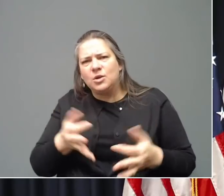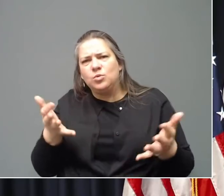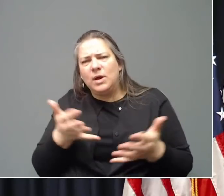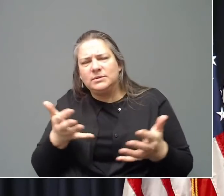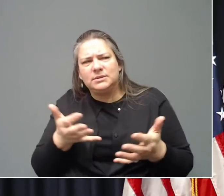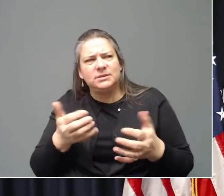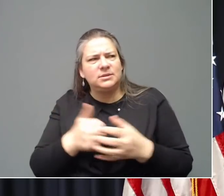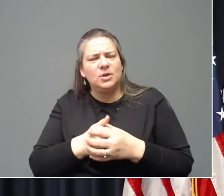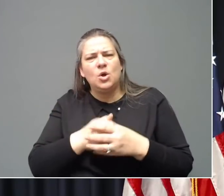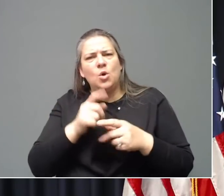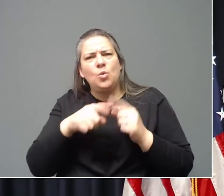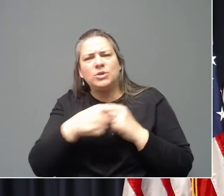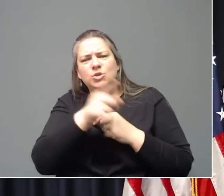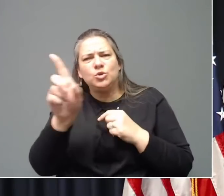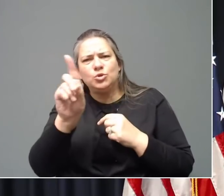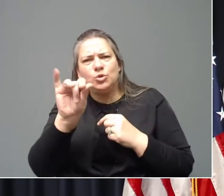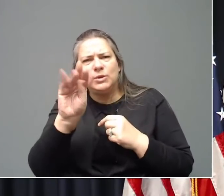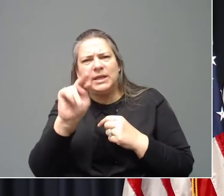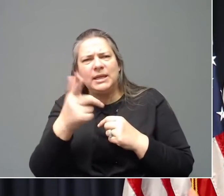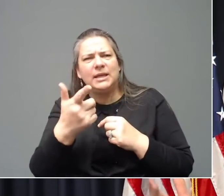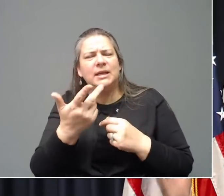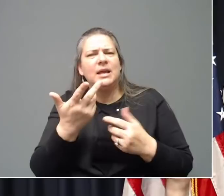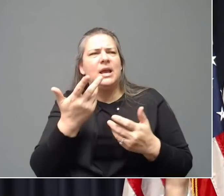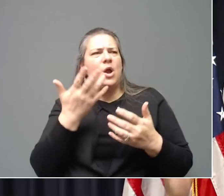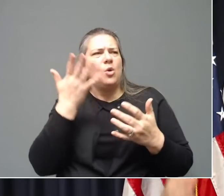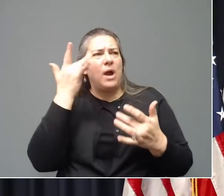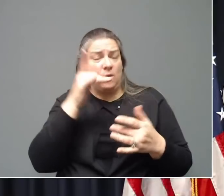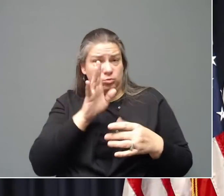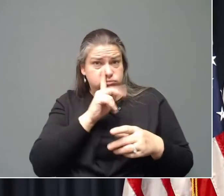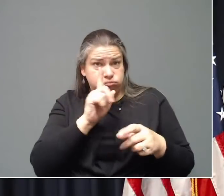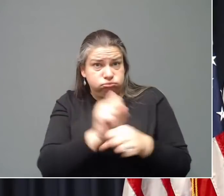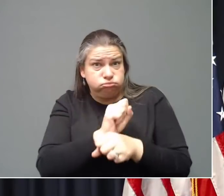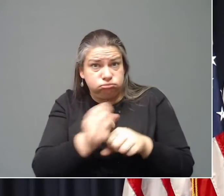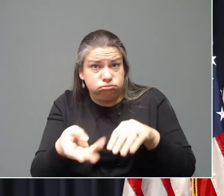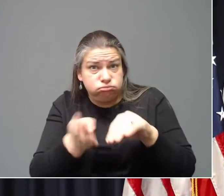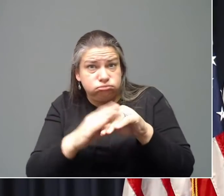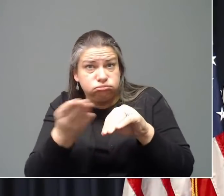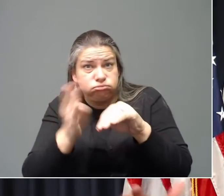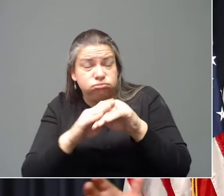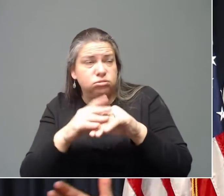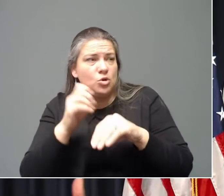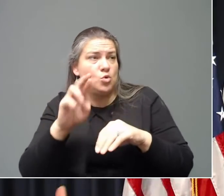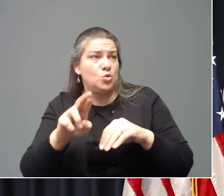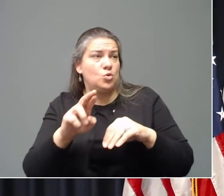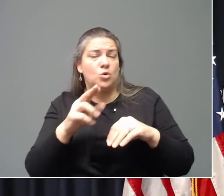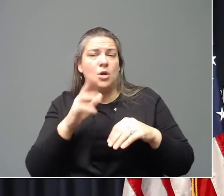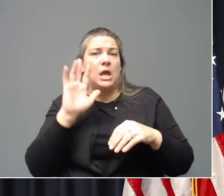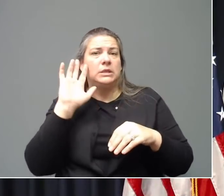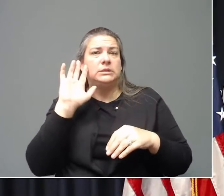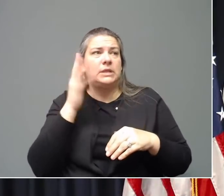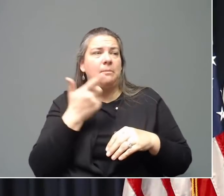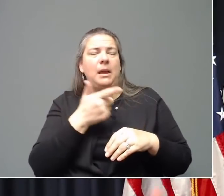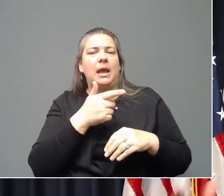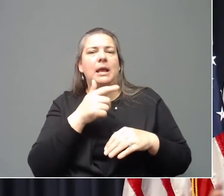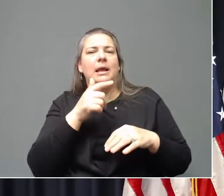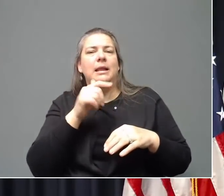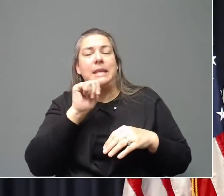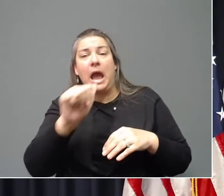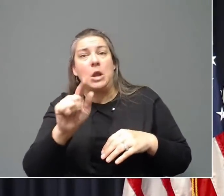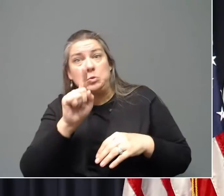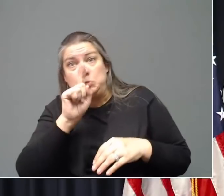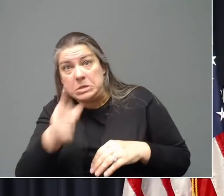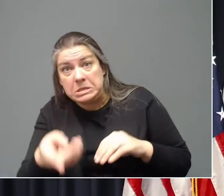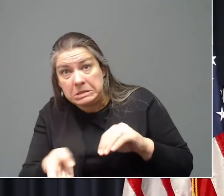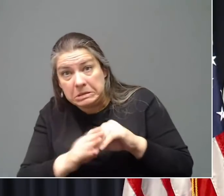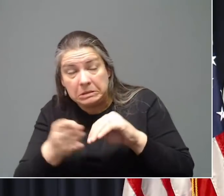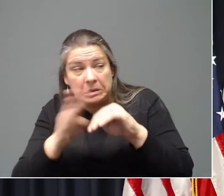doing. When we have meetings here in the Capitol, do they stay separated